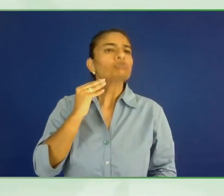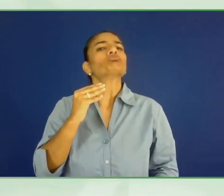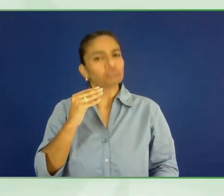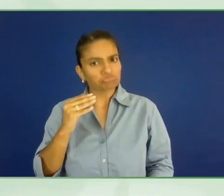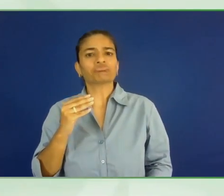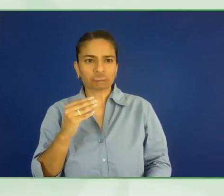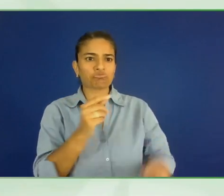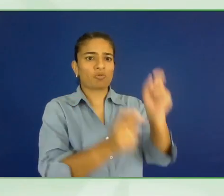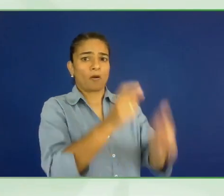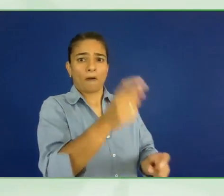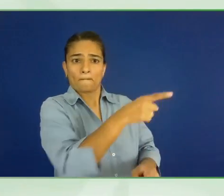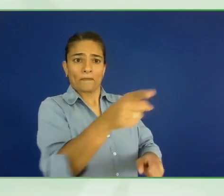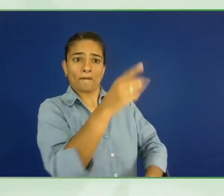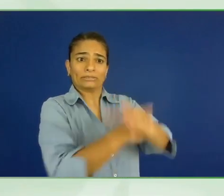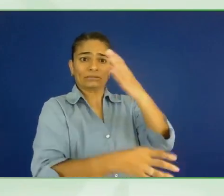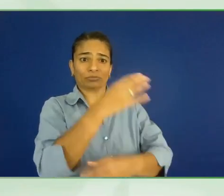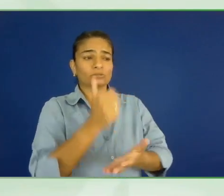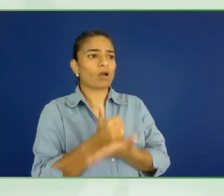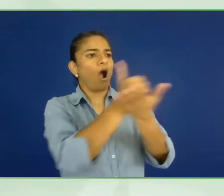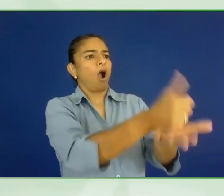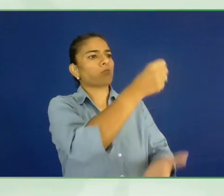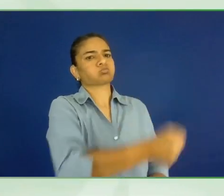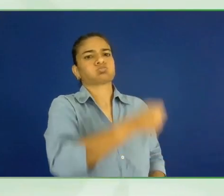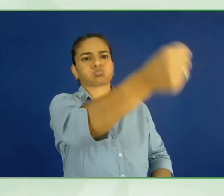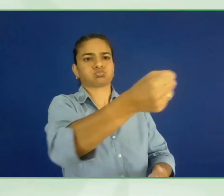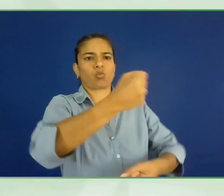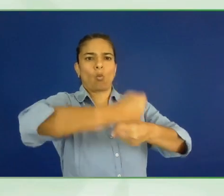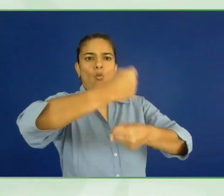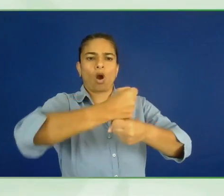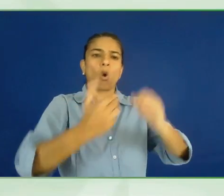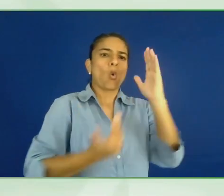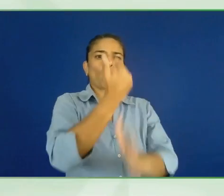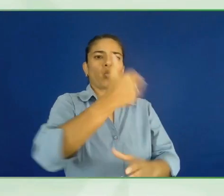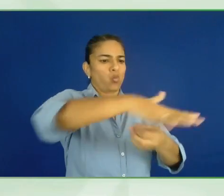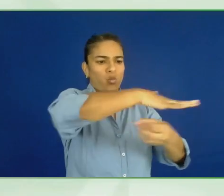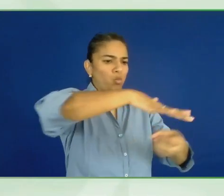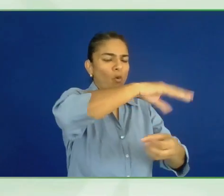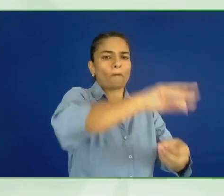relocation?